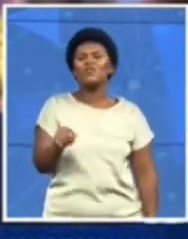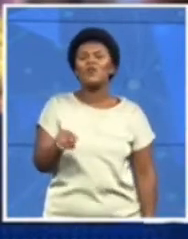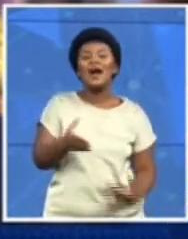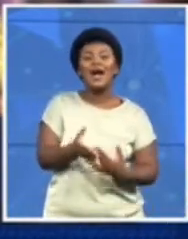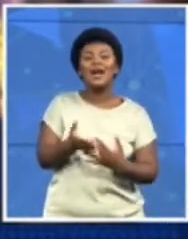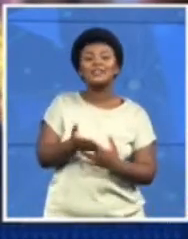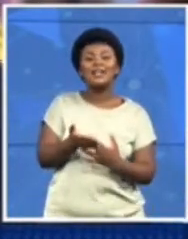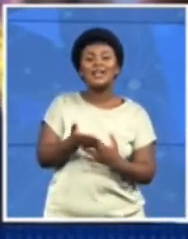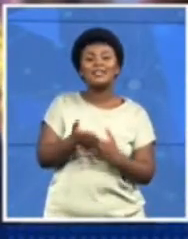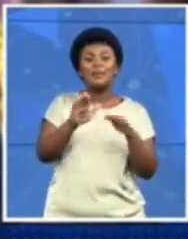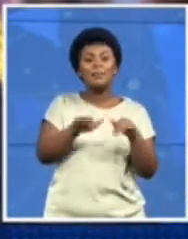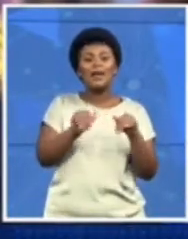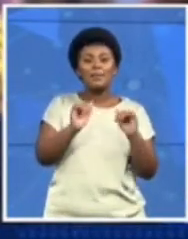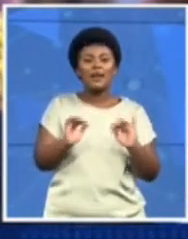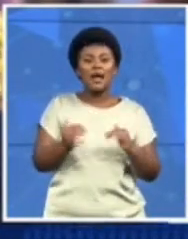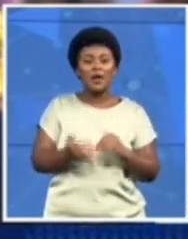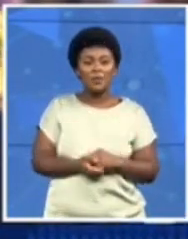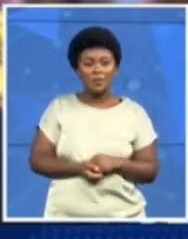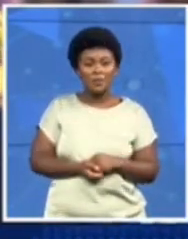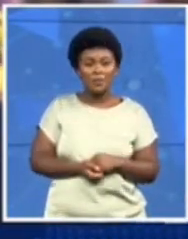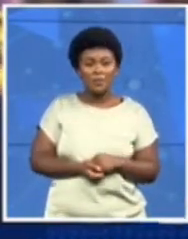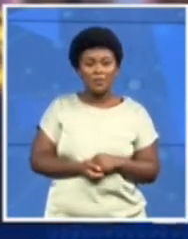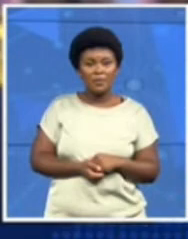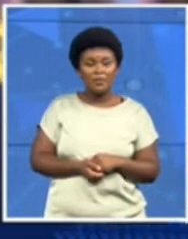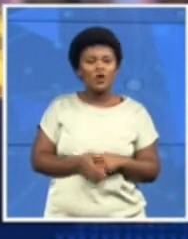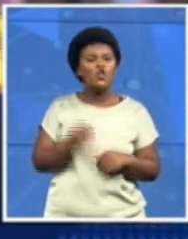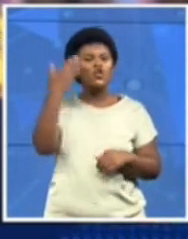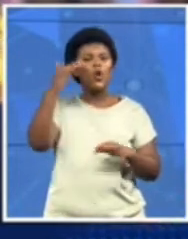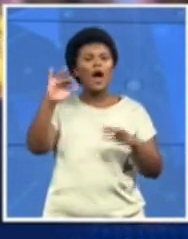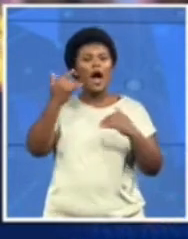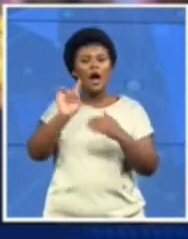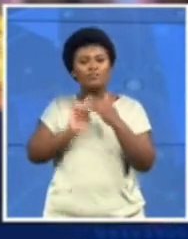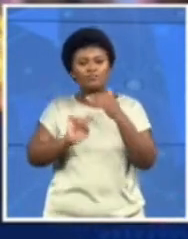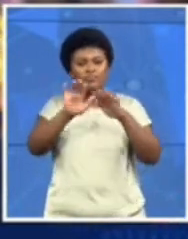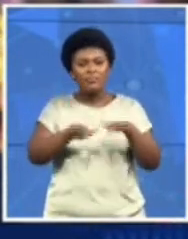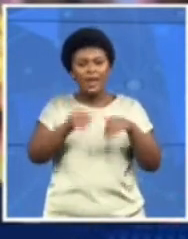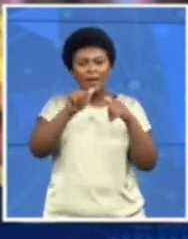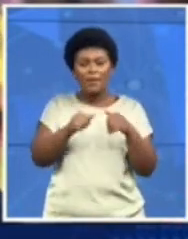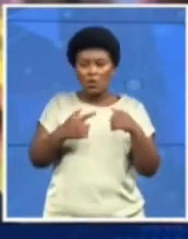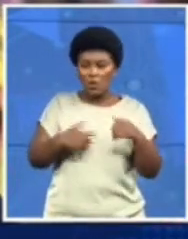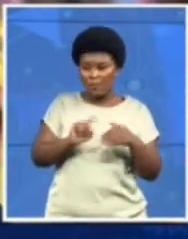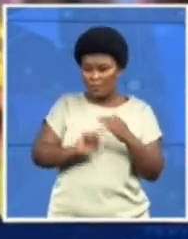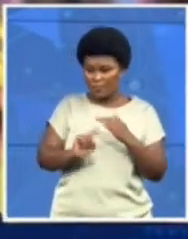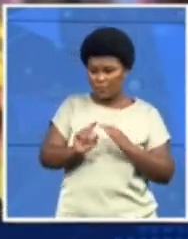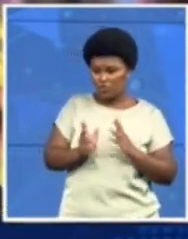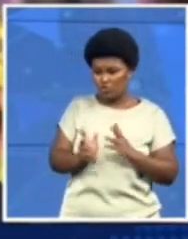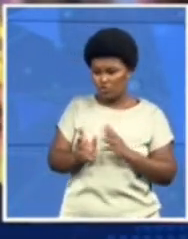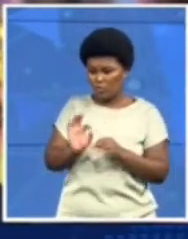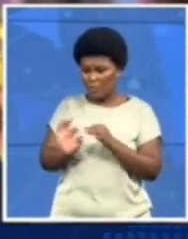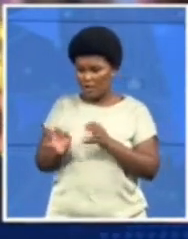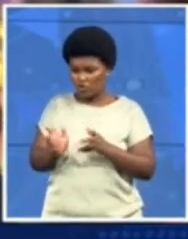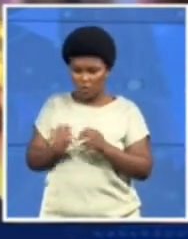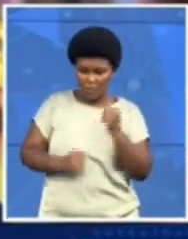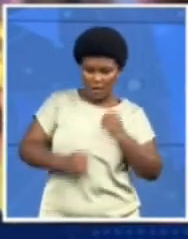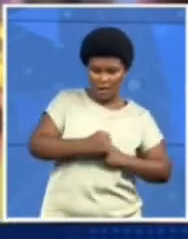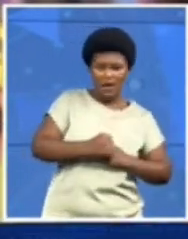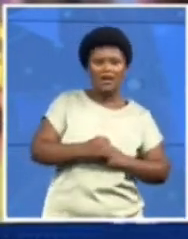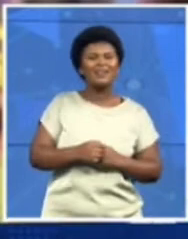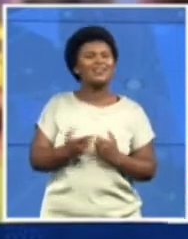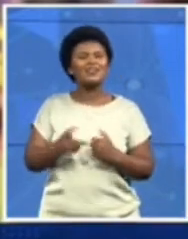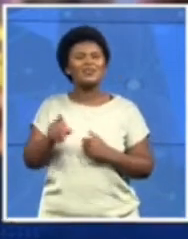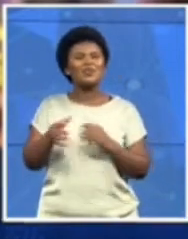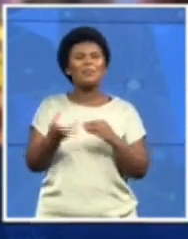know where to go in parliament and then? It's clearly a scapegoat. We have a scapegoat here in front of ourselves.